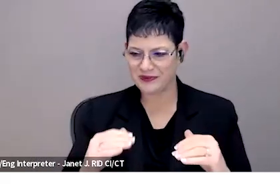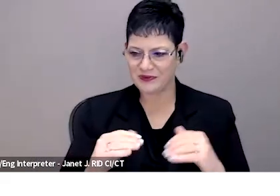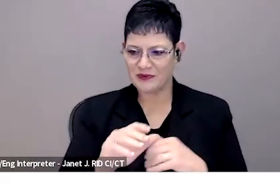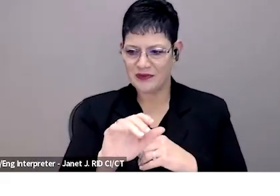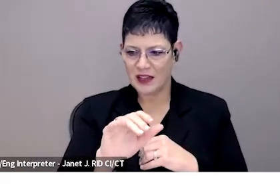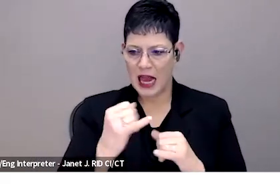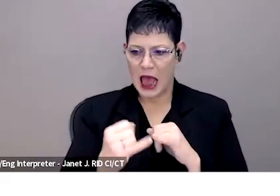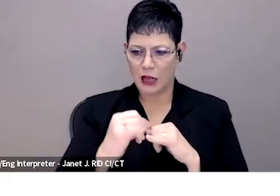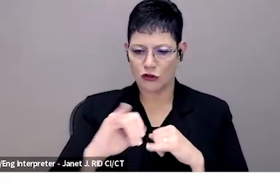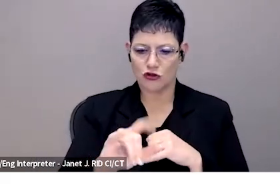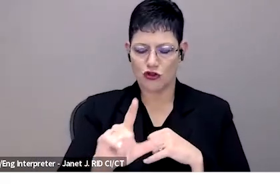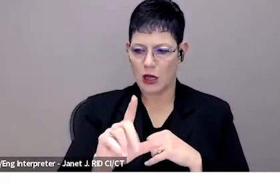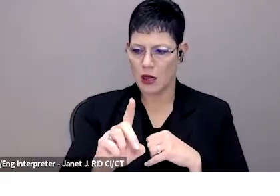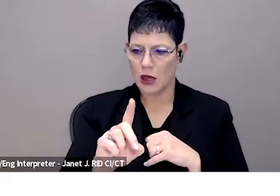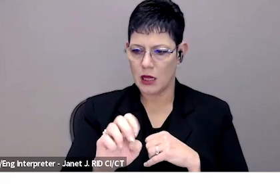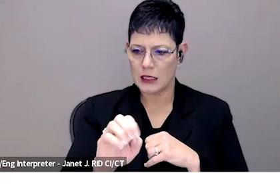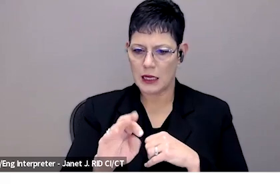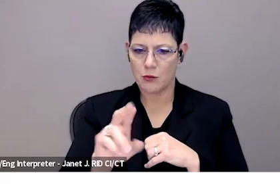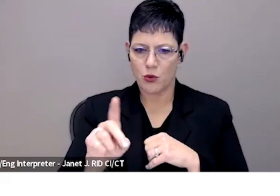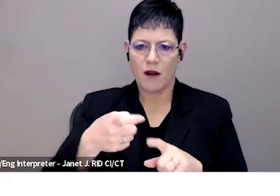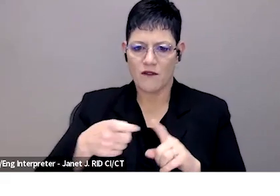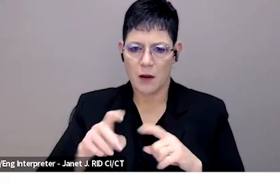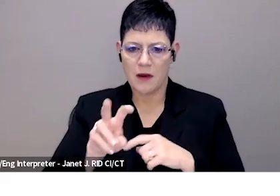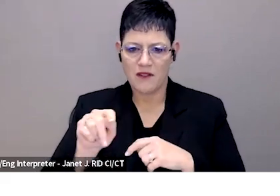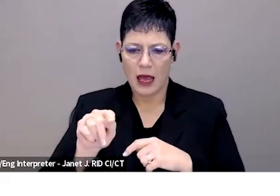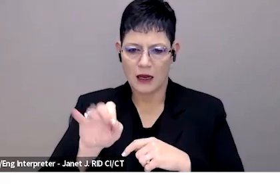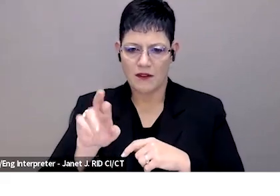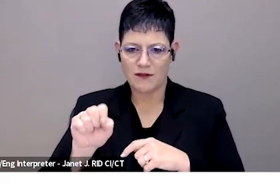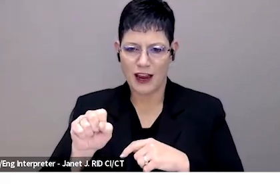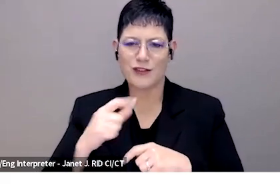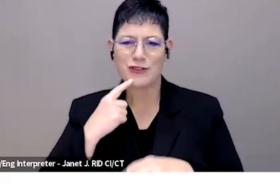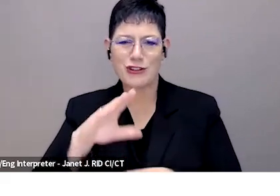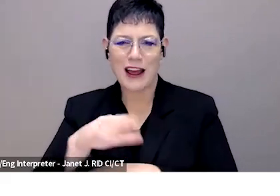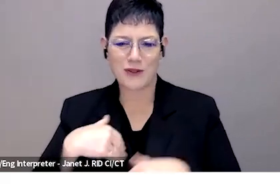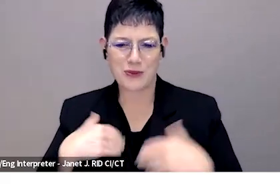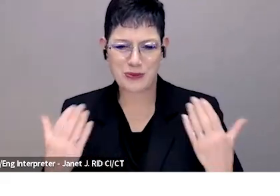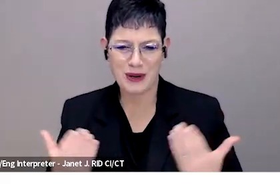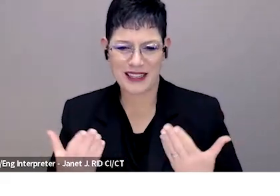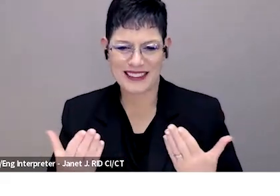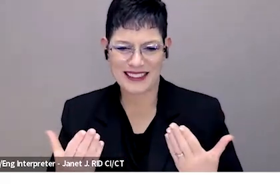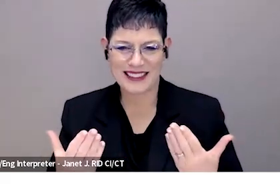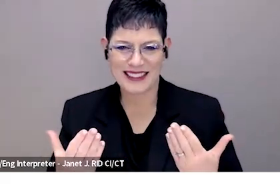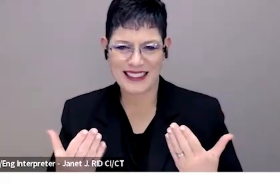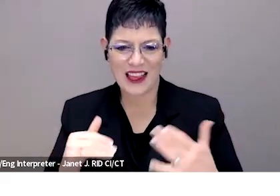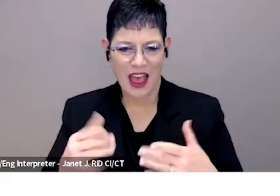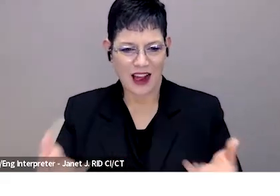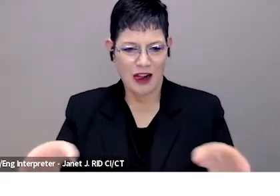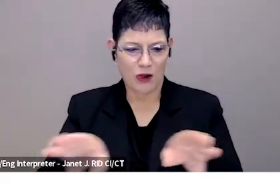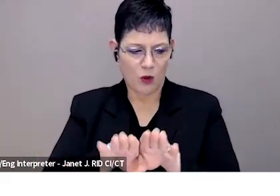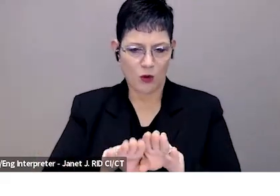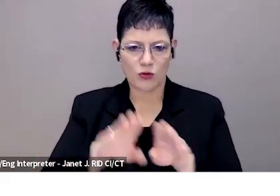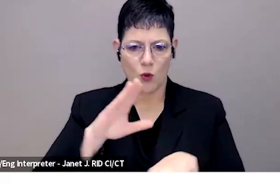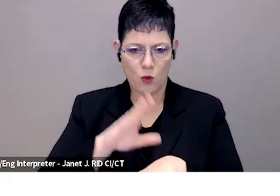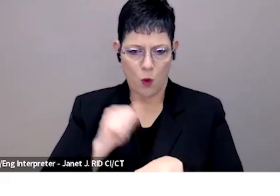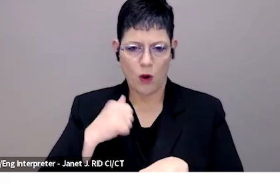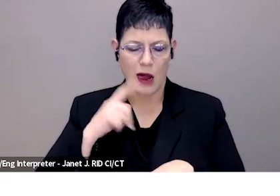And lastly, Jill Dubbard from the Veterans Affairs. Good afternoon, present. Thank you. That concludes roll call portion. I'll